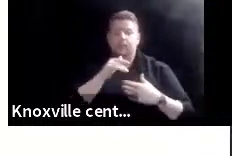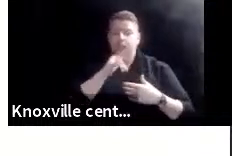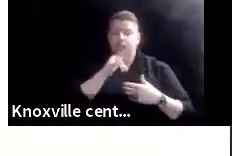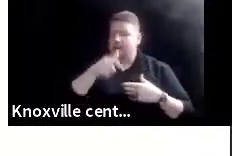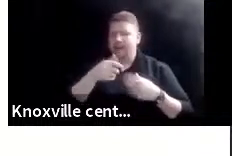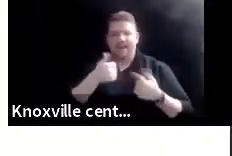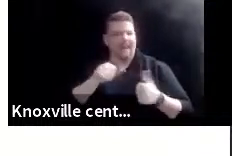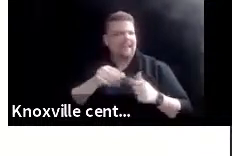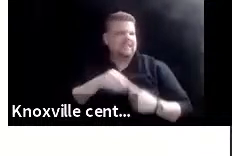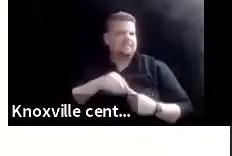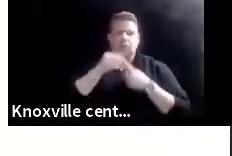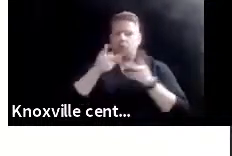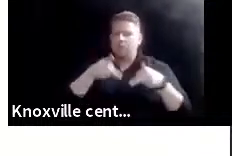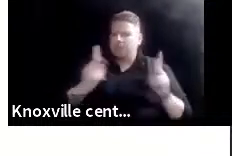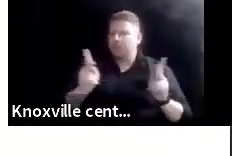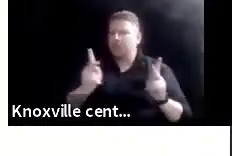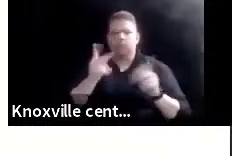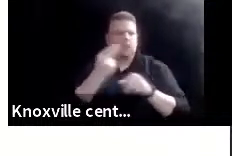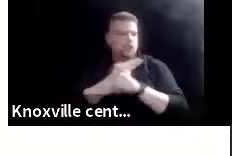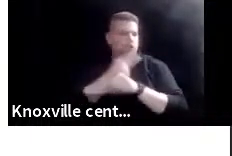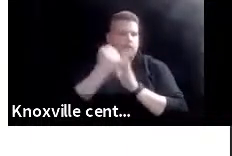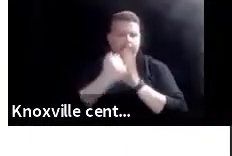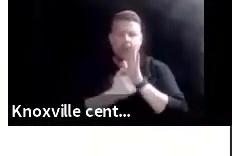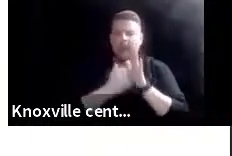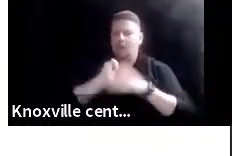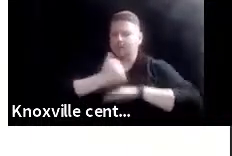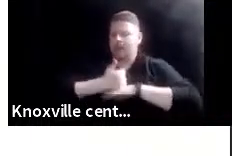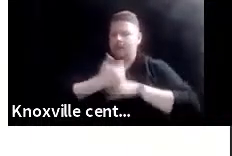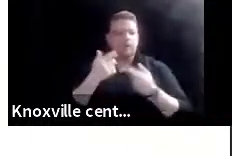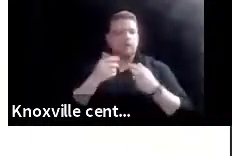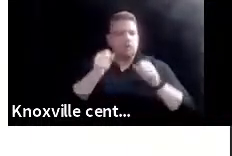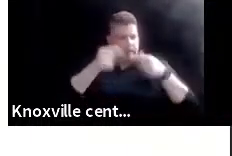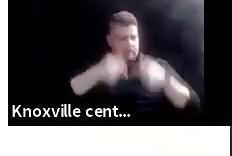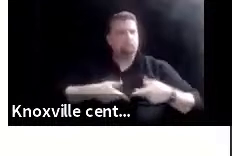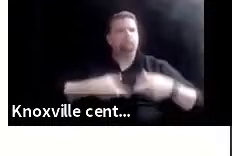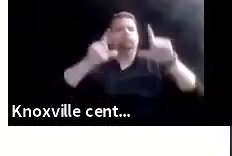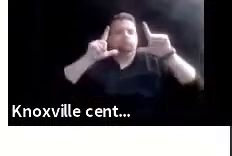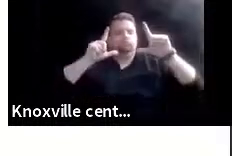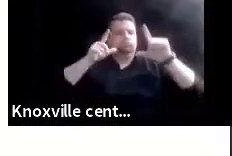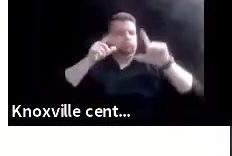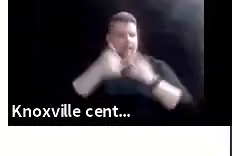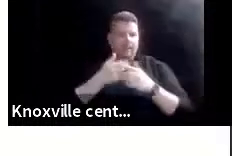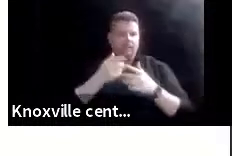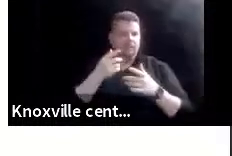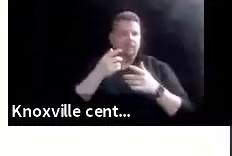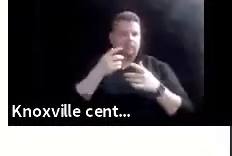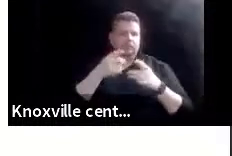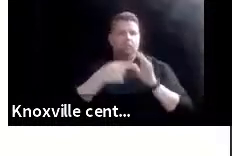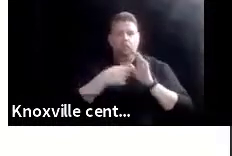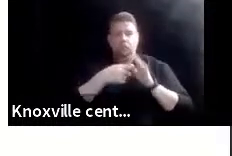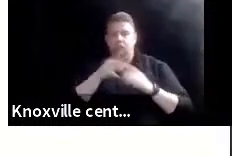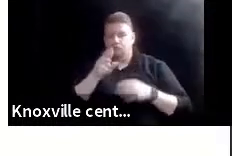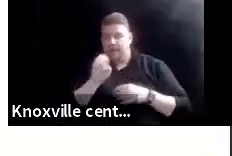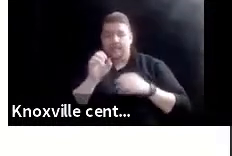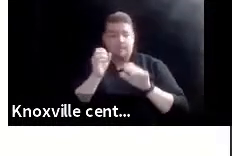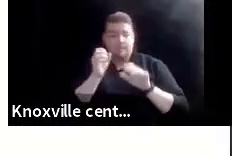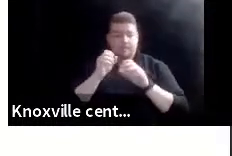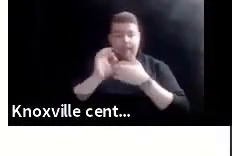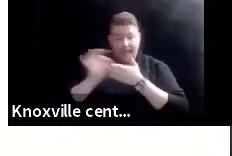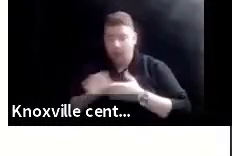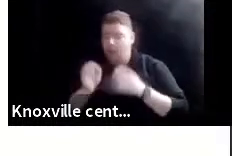special permission. You don't need any user account. Anybody can go out there and get these, reproduce what we've done, double check what we've